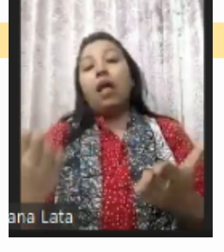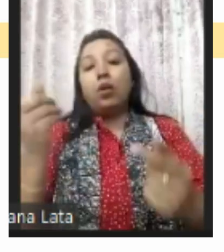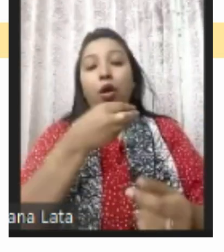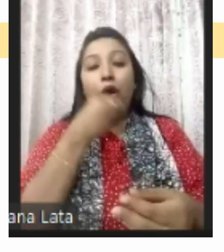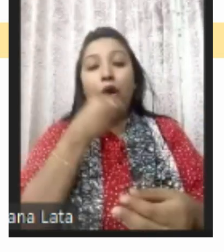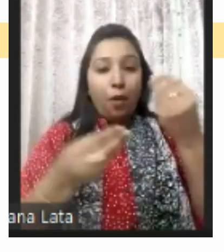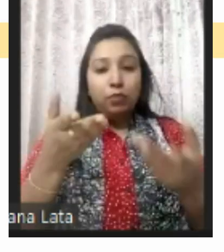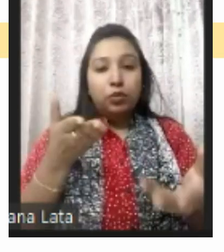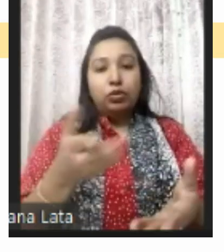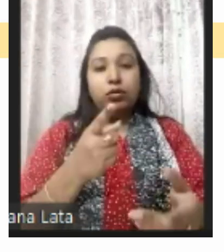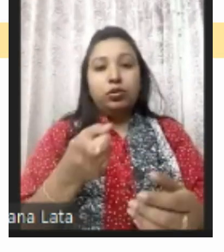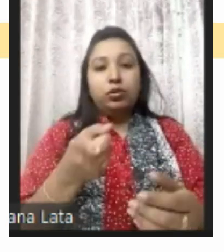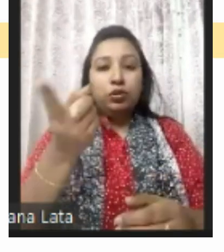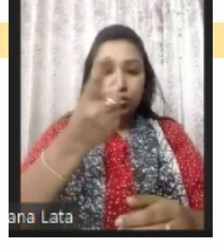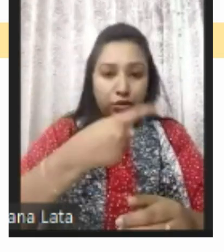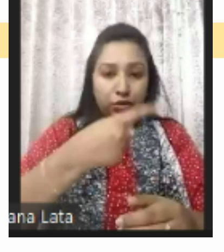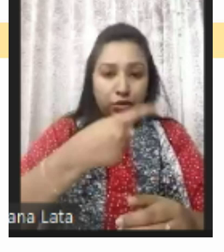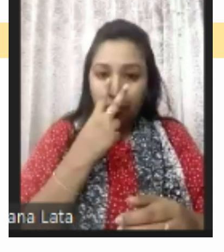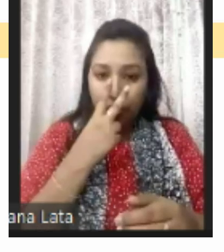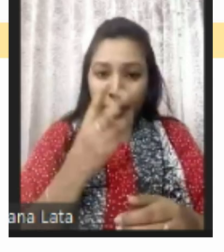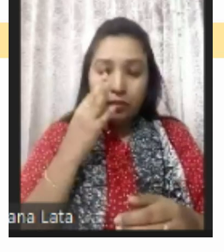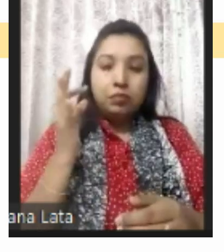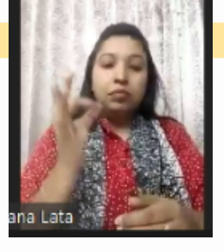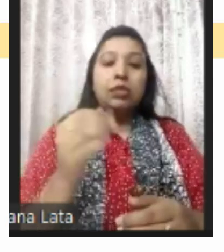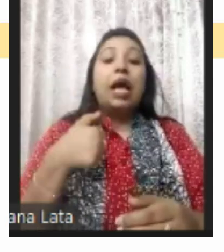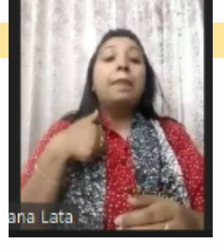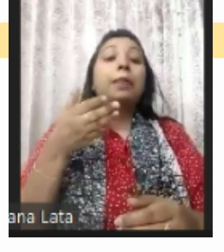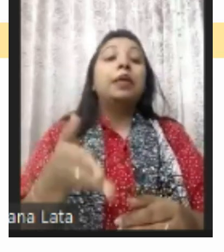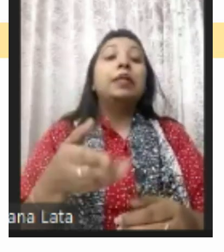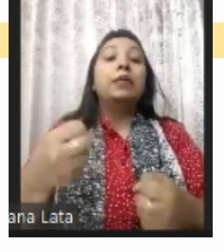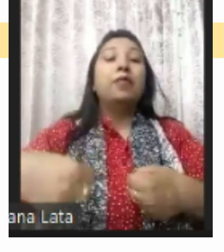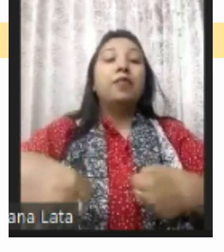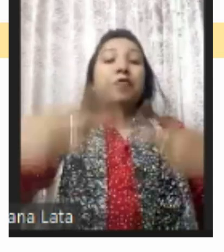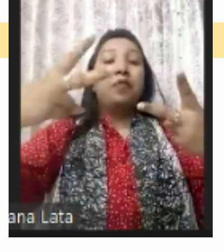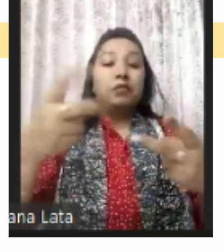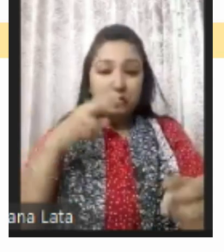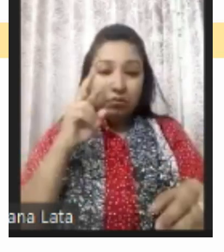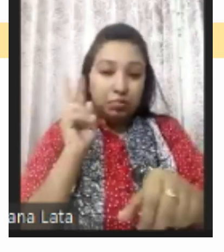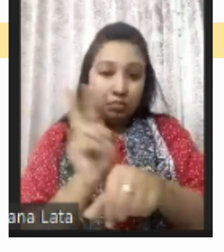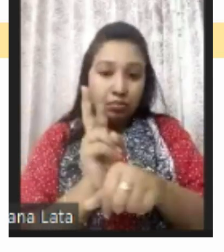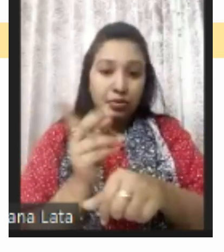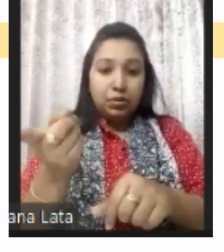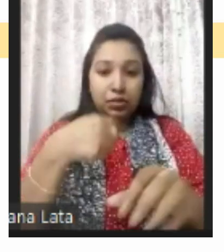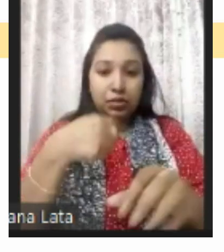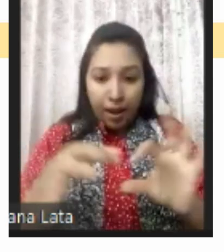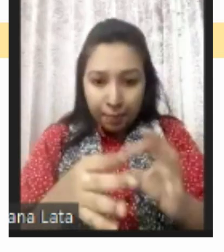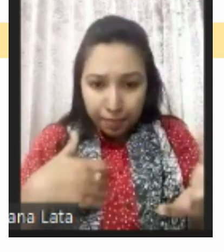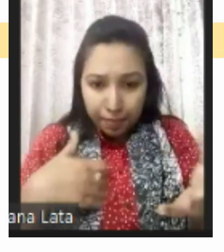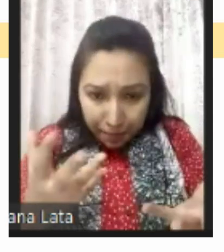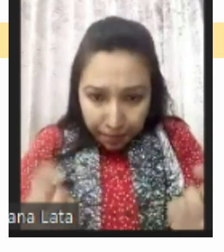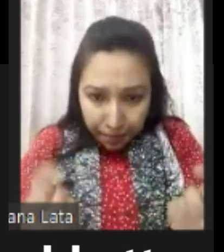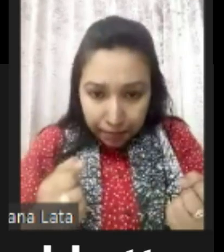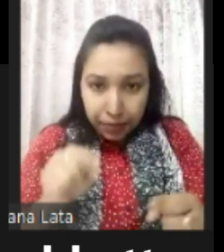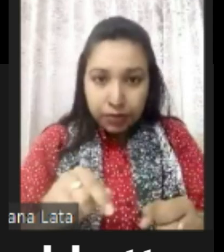are very honored. Participants can now see your screen alert. Host this webinar, and I am very honored to part of it as a one of the